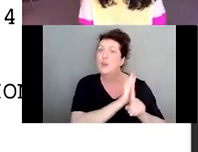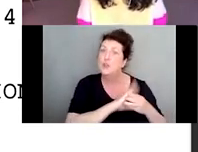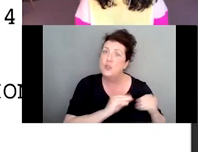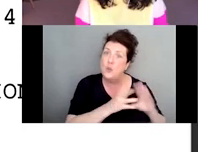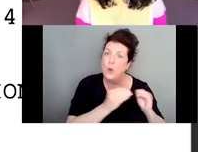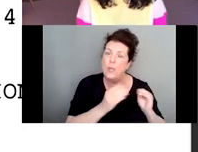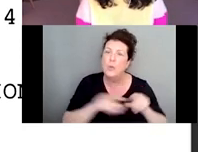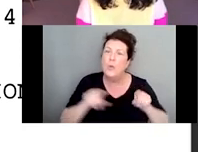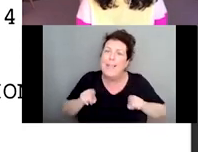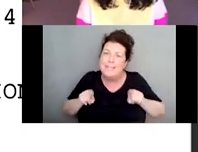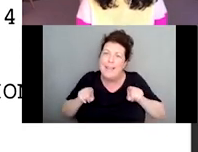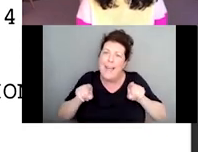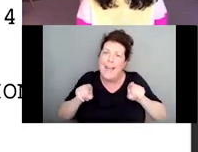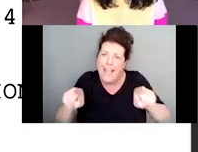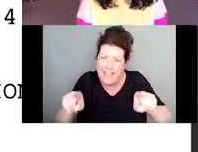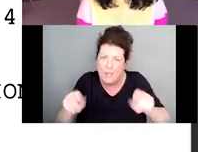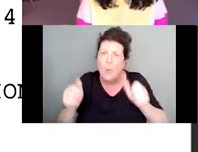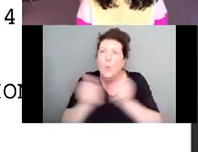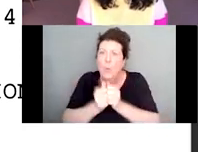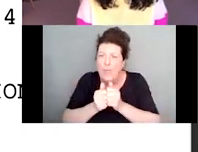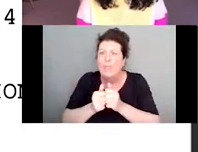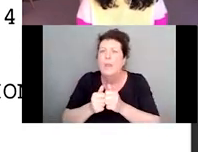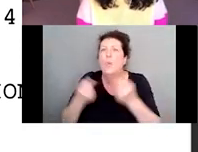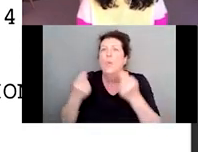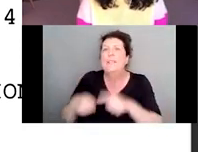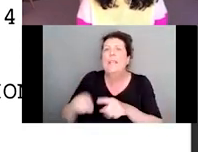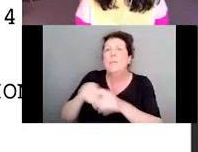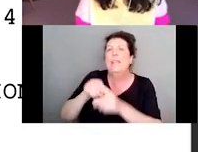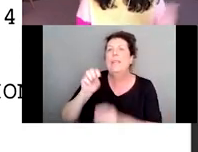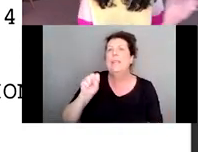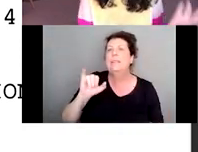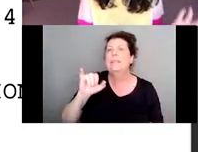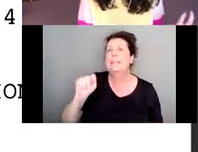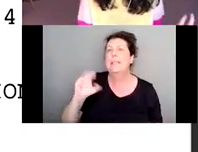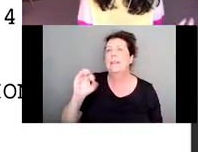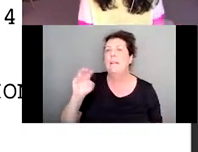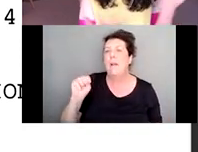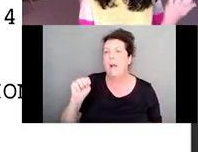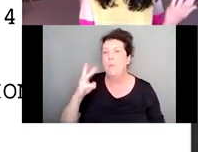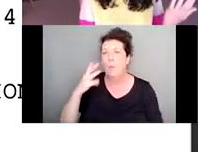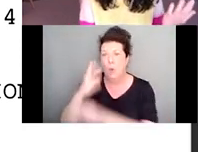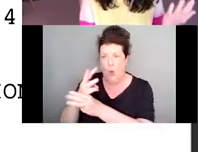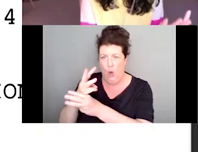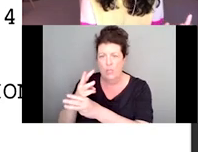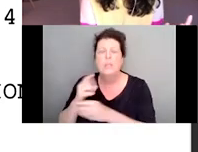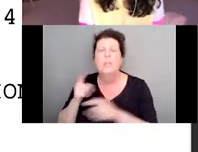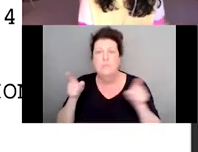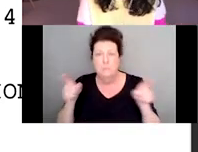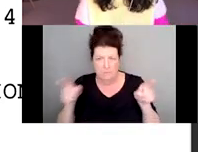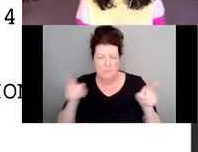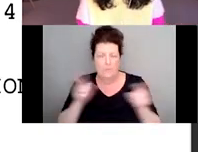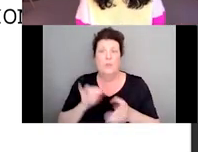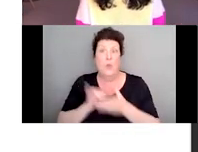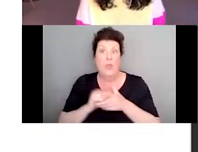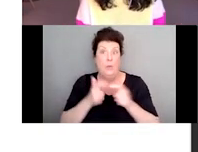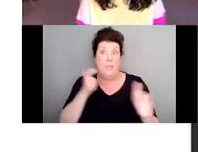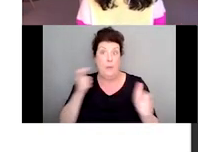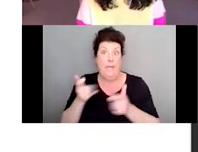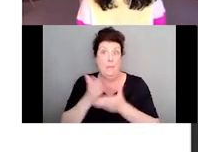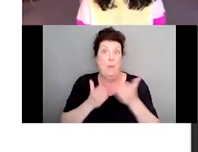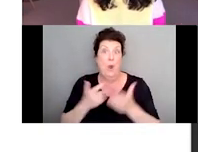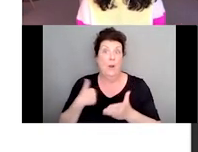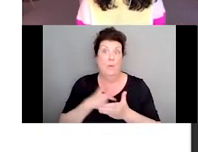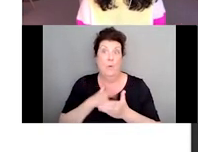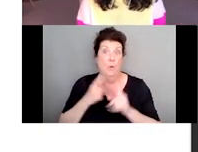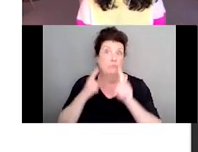world. Um, and I, so that, you know, that was a big part of what we were doing. And then I,